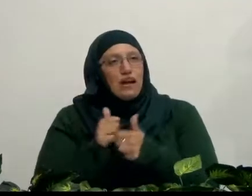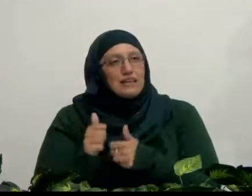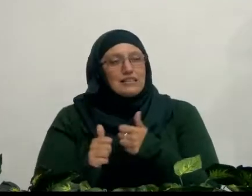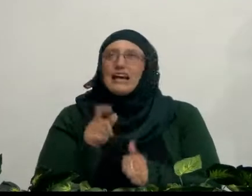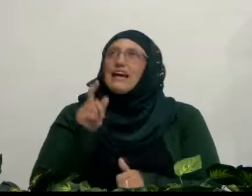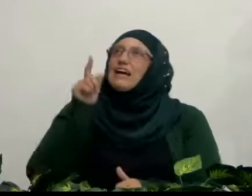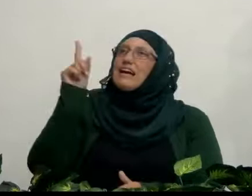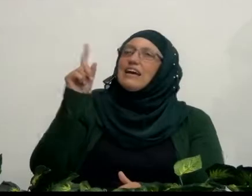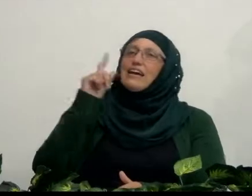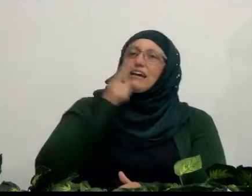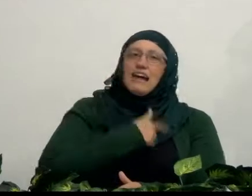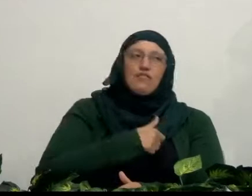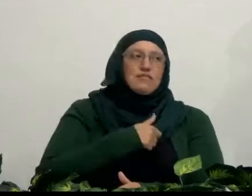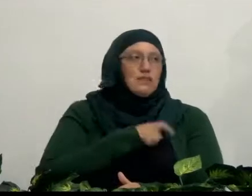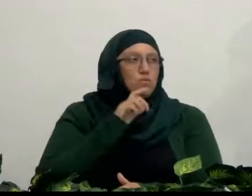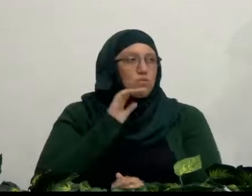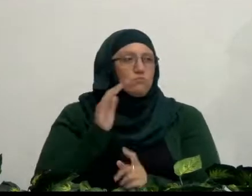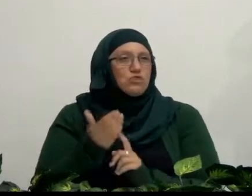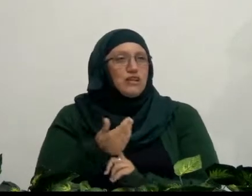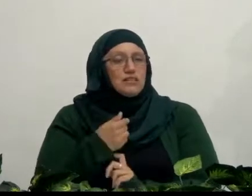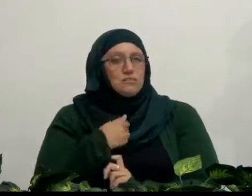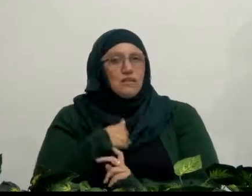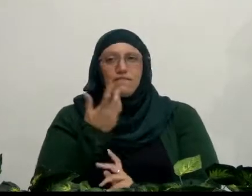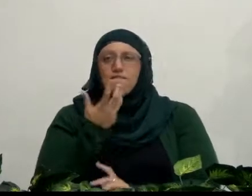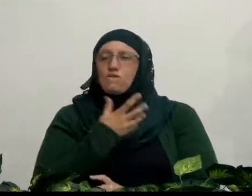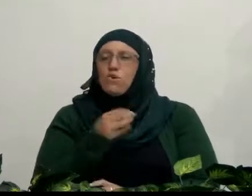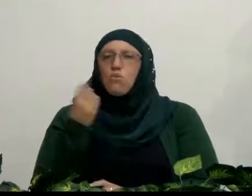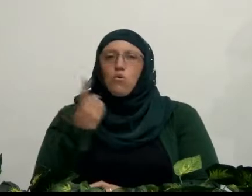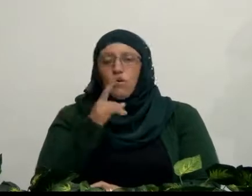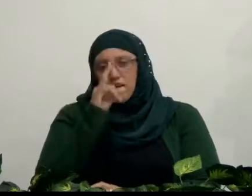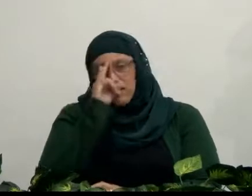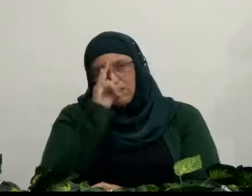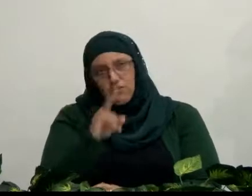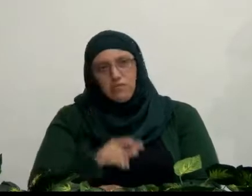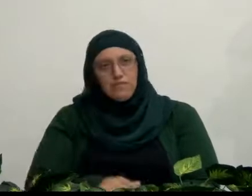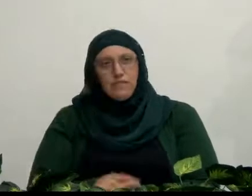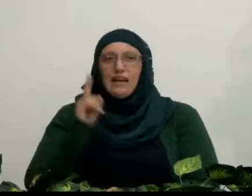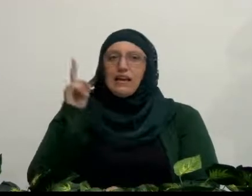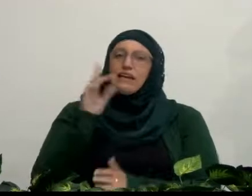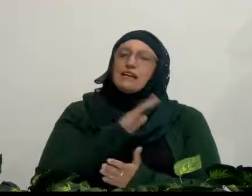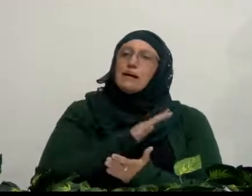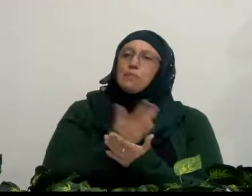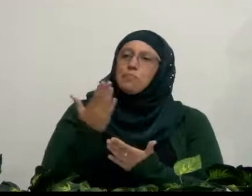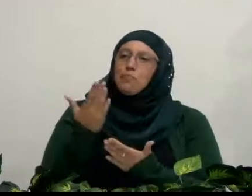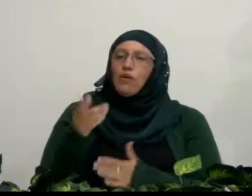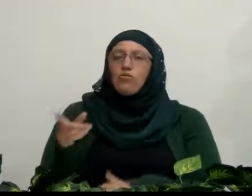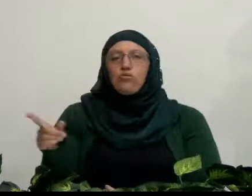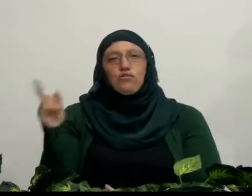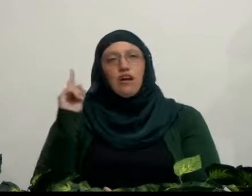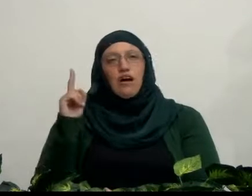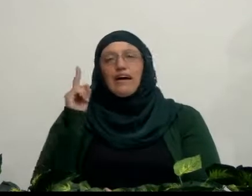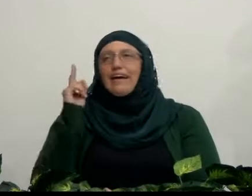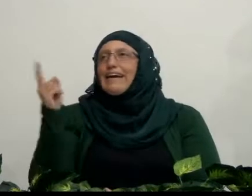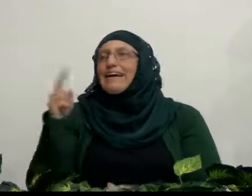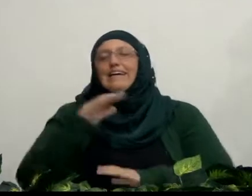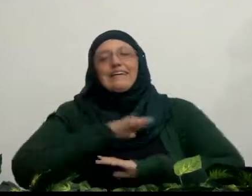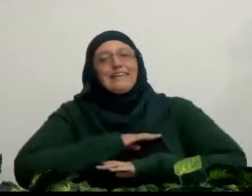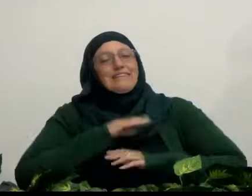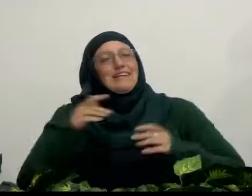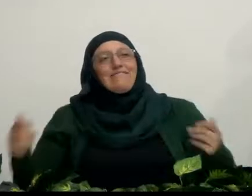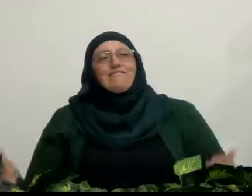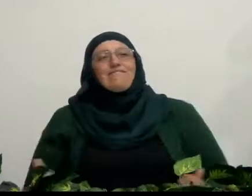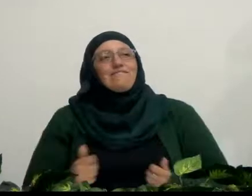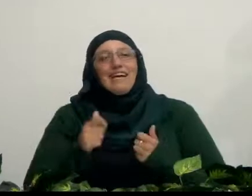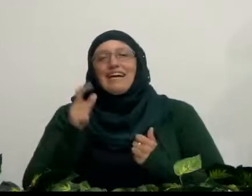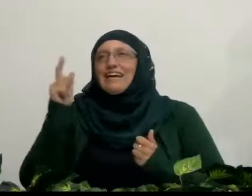me from the evil people. And he is Allah, the one who suffices, the sublime. And he